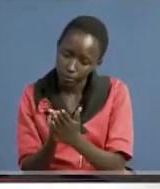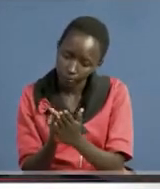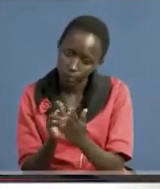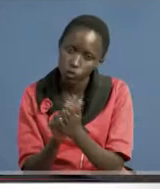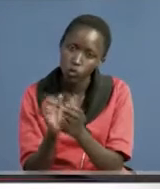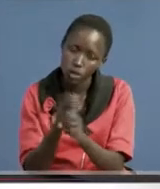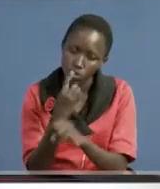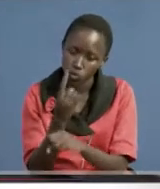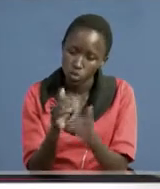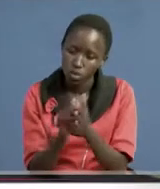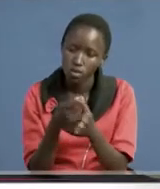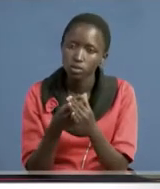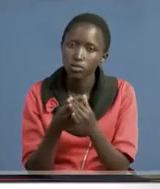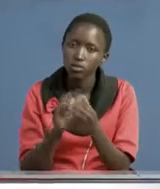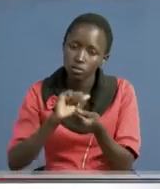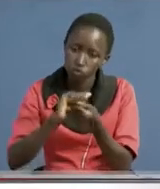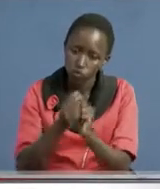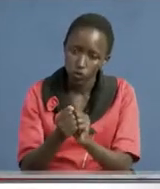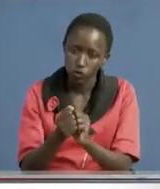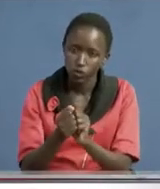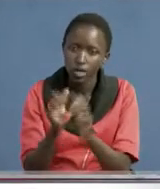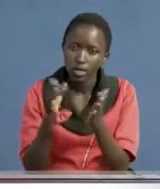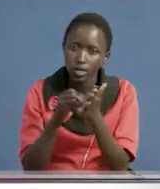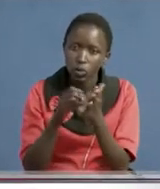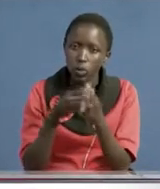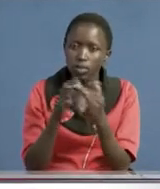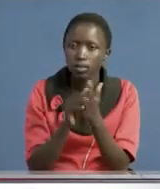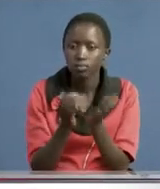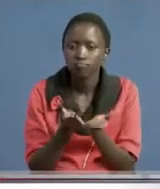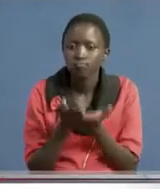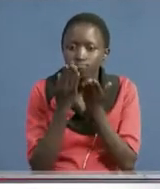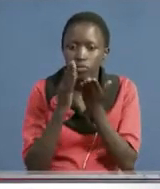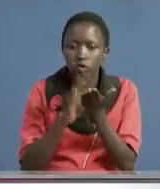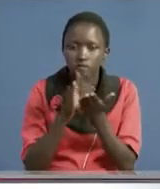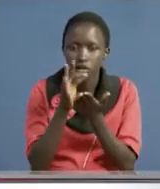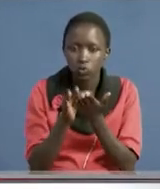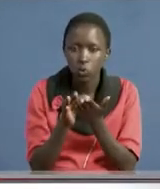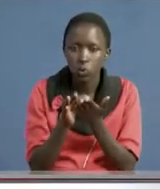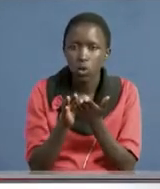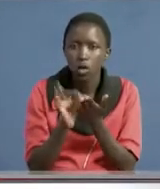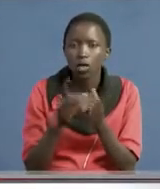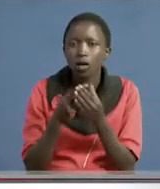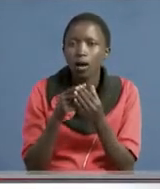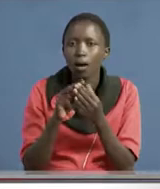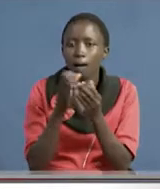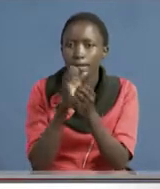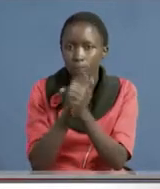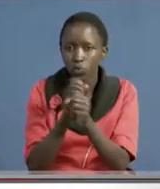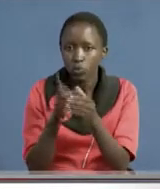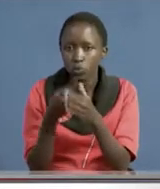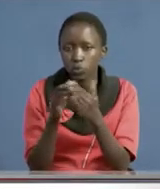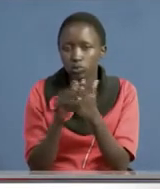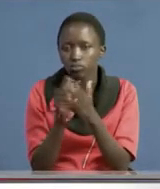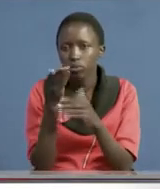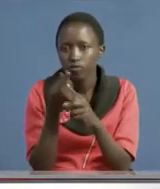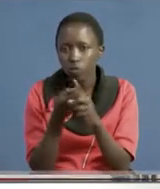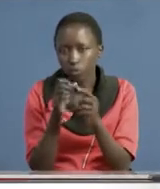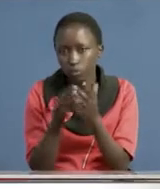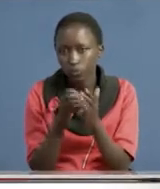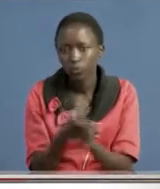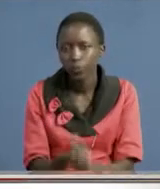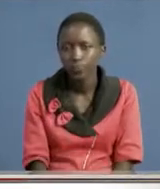place to ensure that this cycle is reversed, including those that improve financial protection, addressing vulnerability that arises from it.